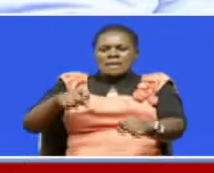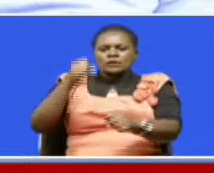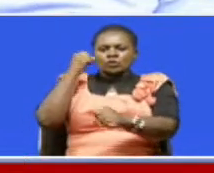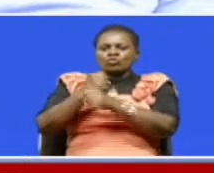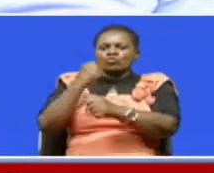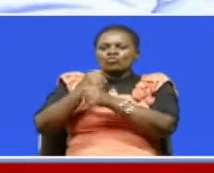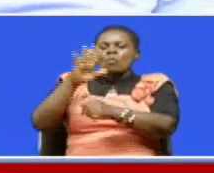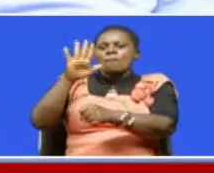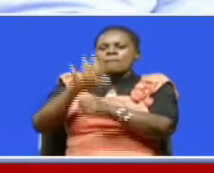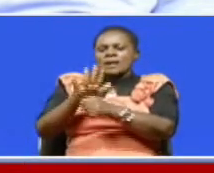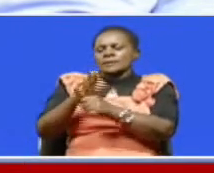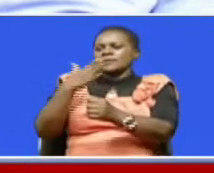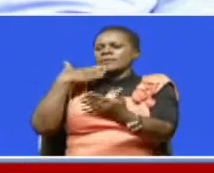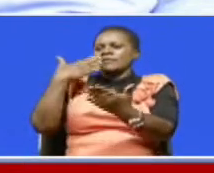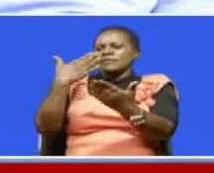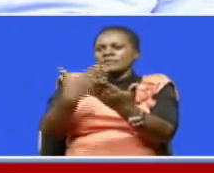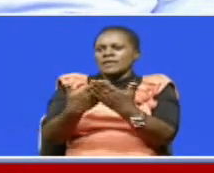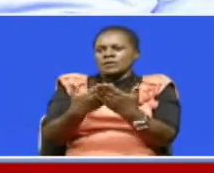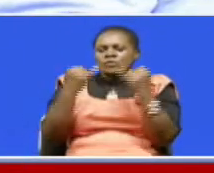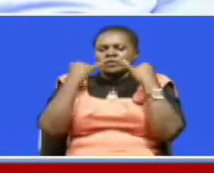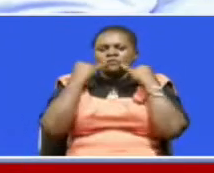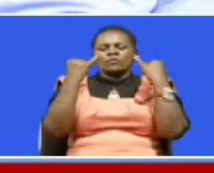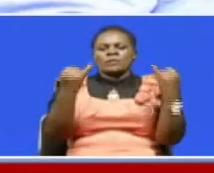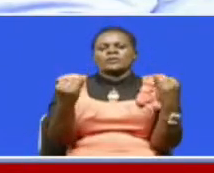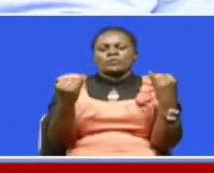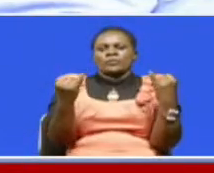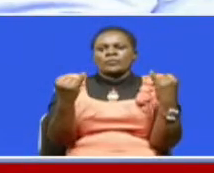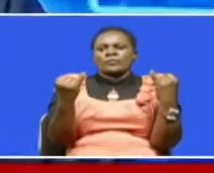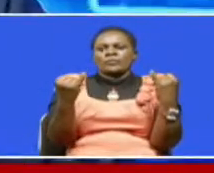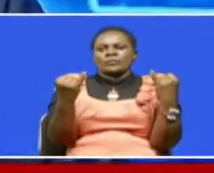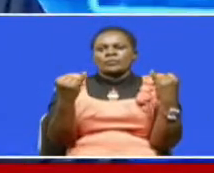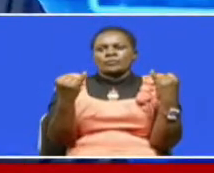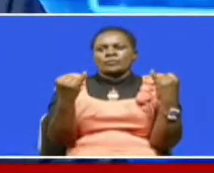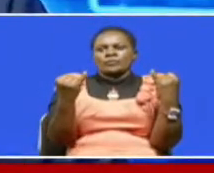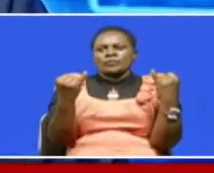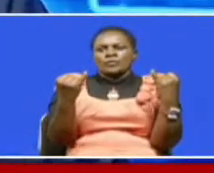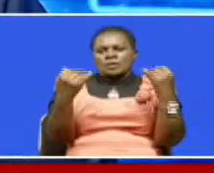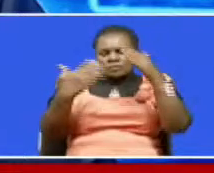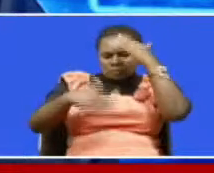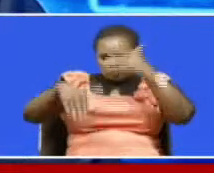two areas. Thank you, Prof, for that information. Professor Julius